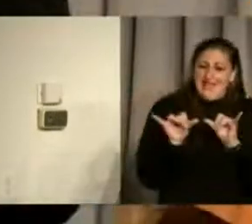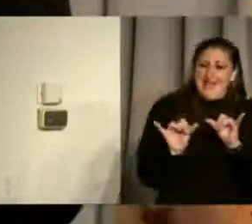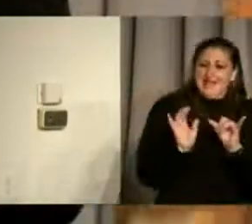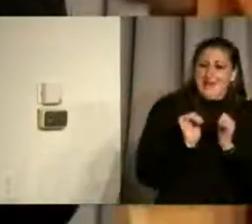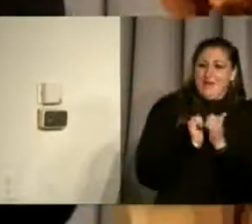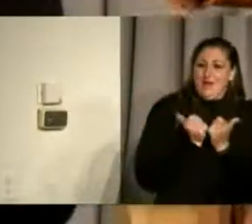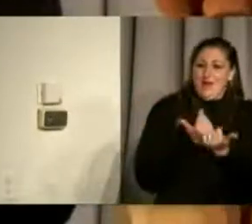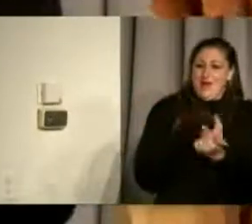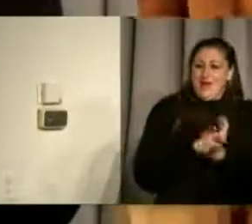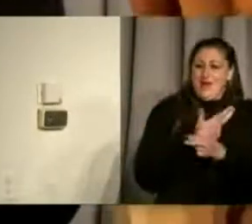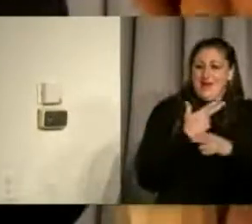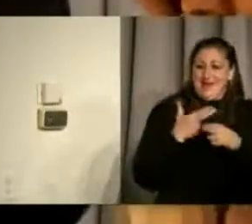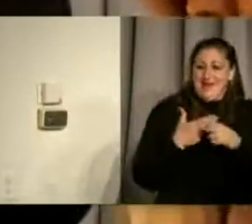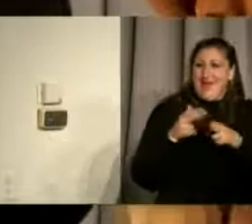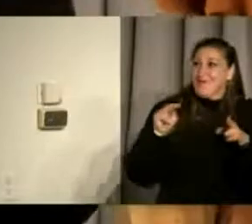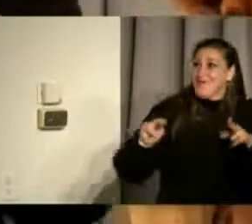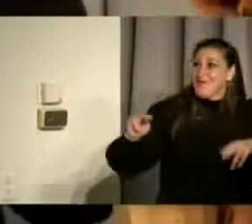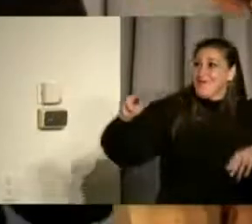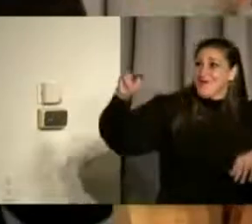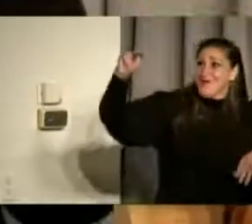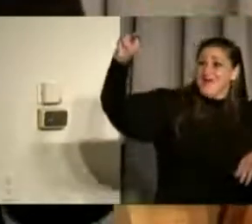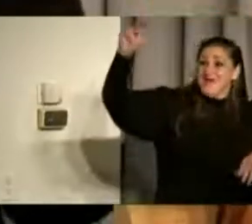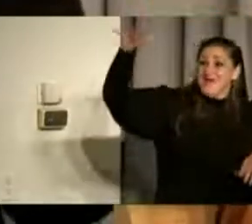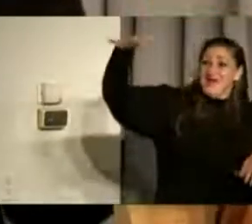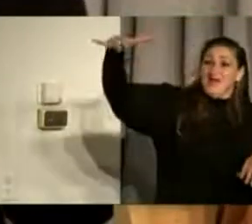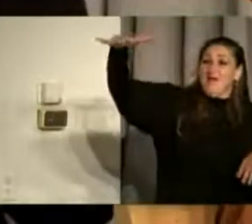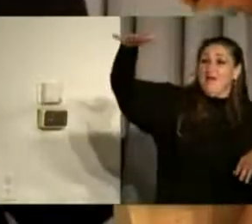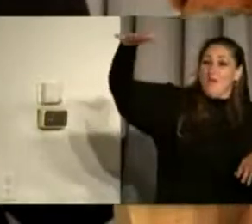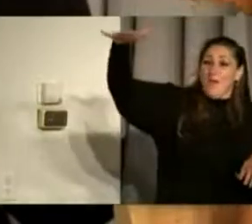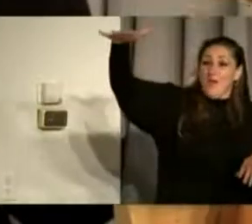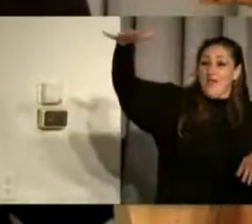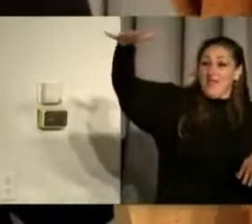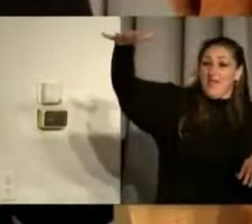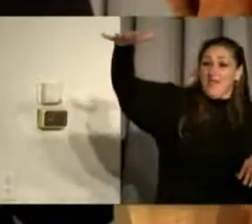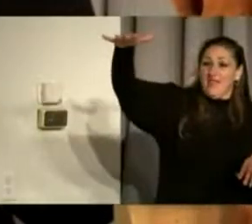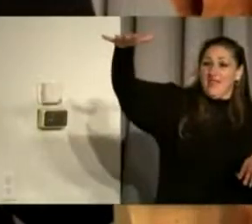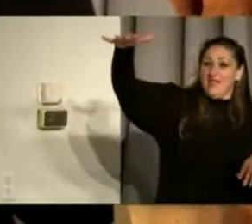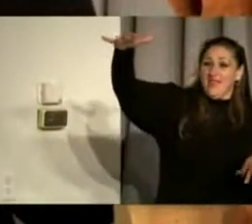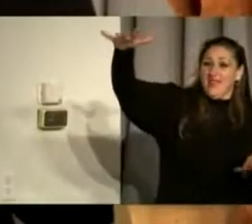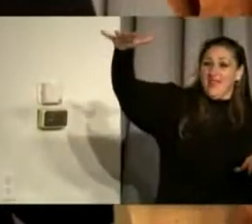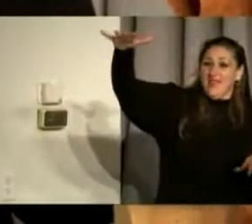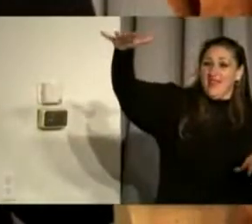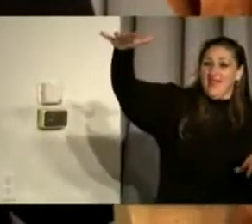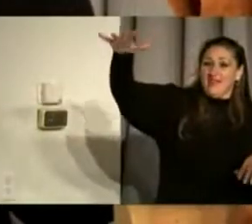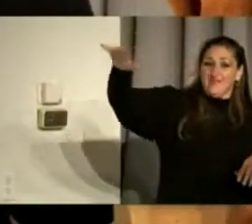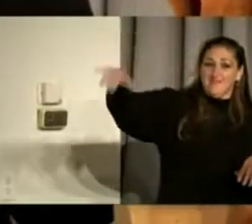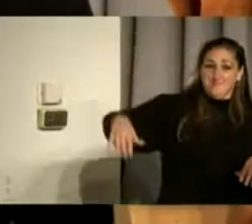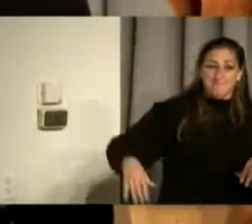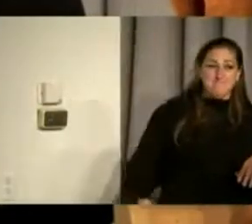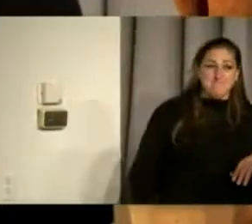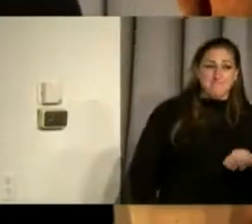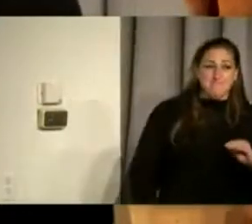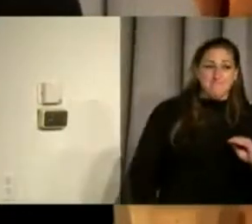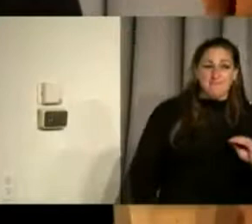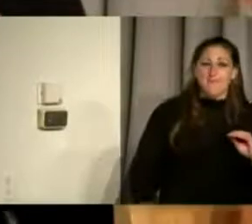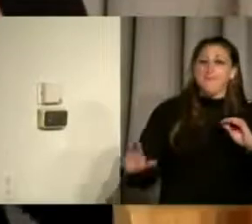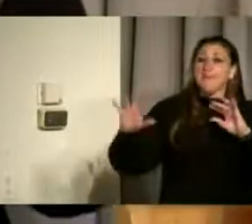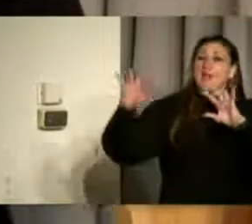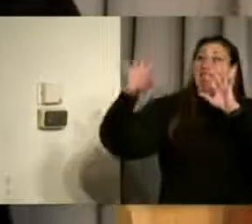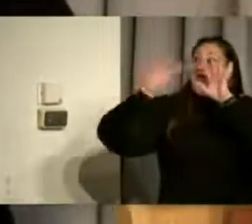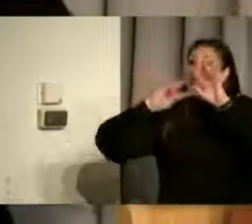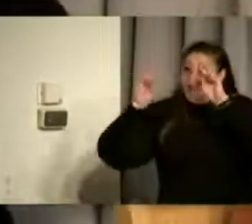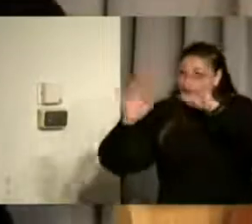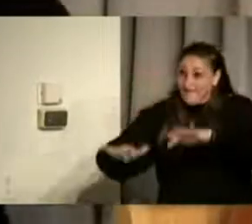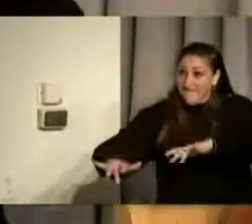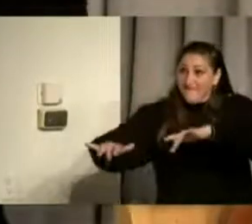name. We were way up north. They say maybe up there in those Great Lakes when it was one lake. But then it flooded and